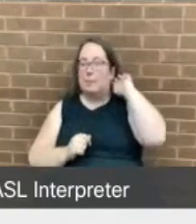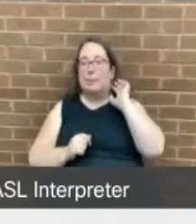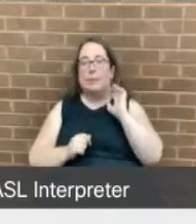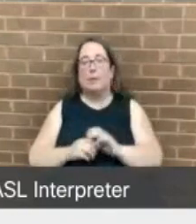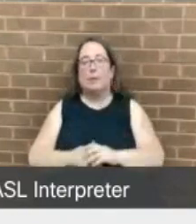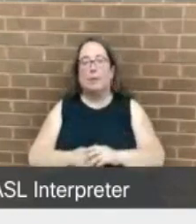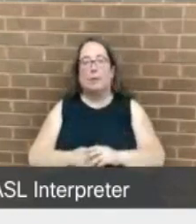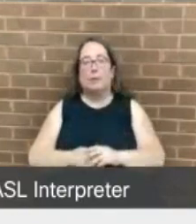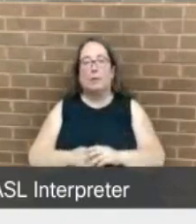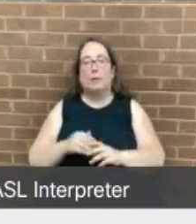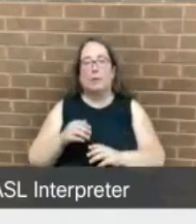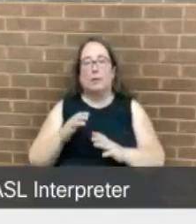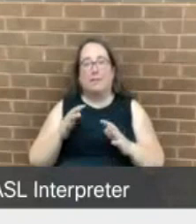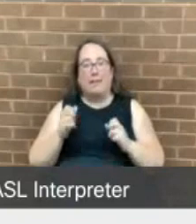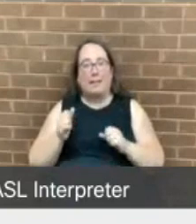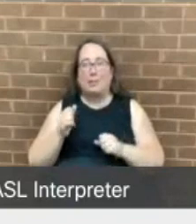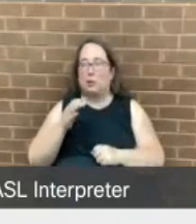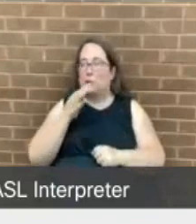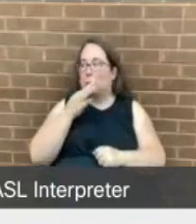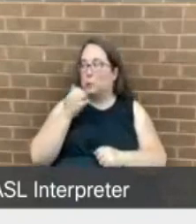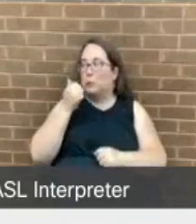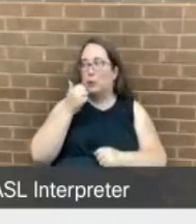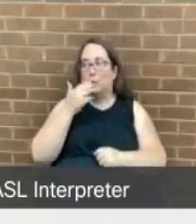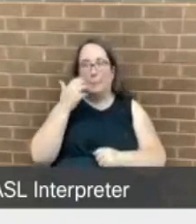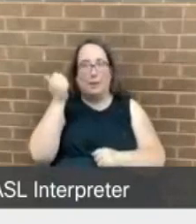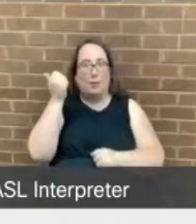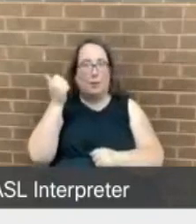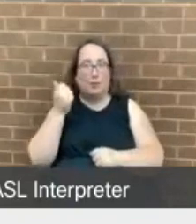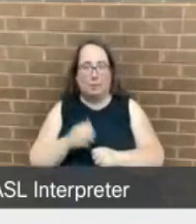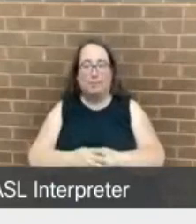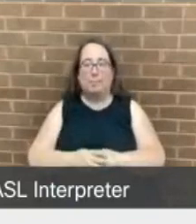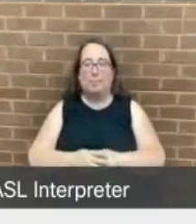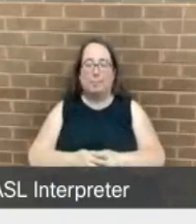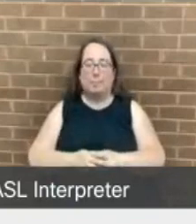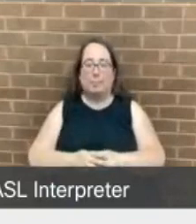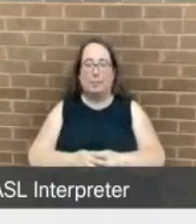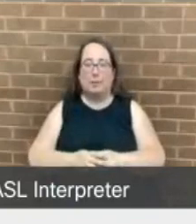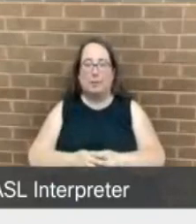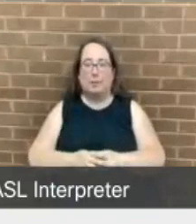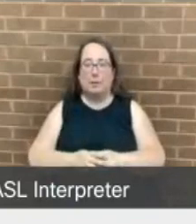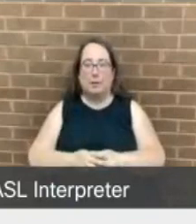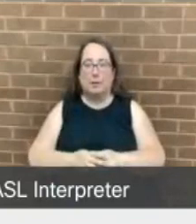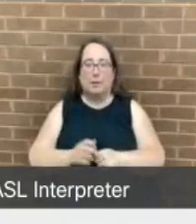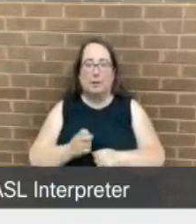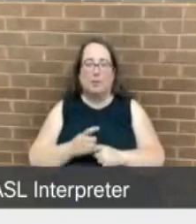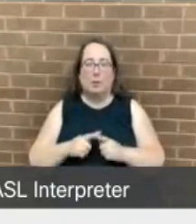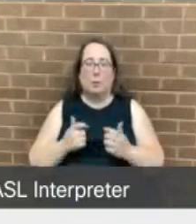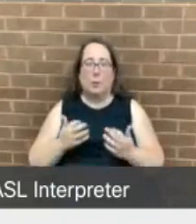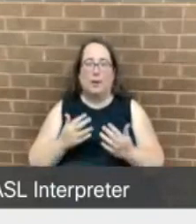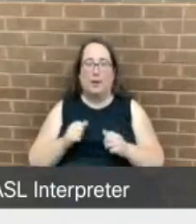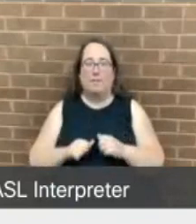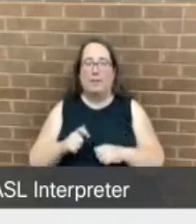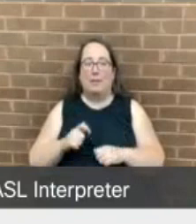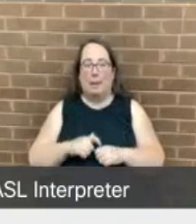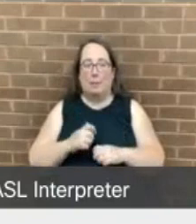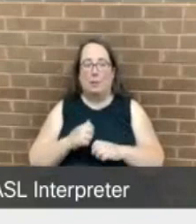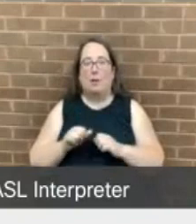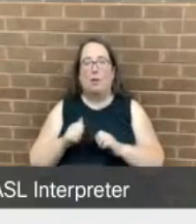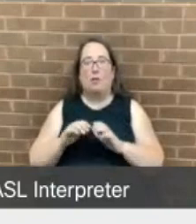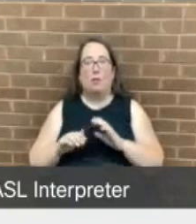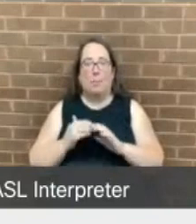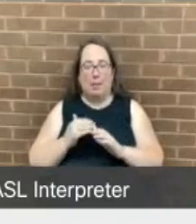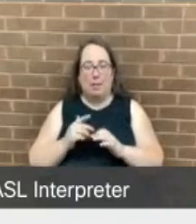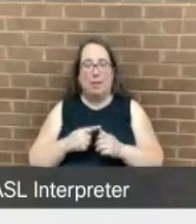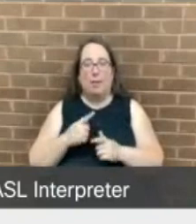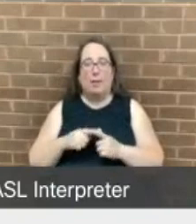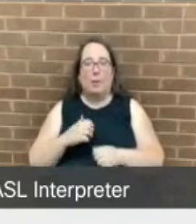the sooner, the faster, the better, because it's hard to wait. And every time you get another email, you